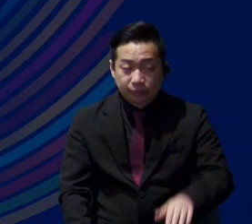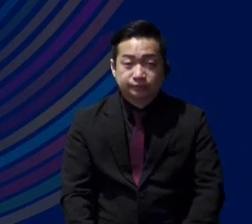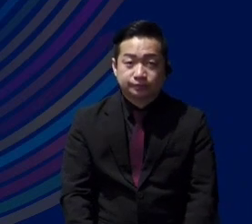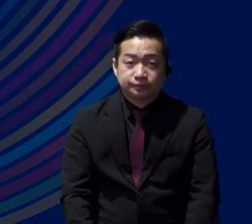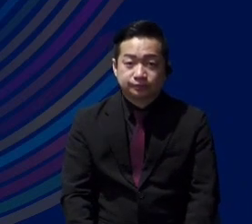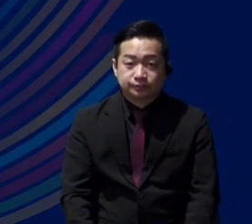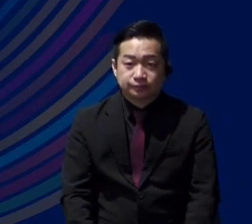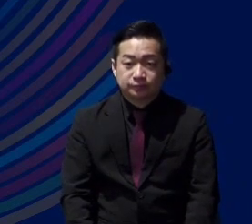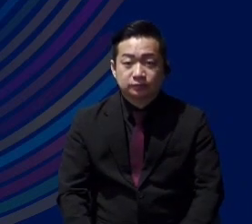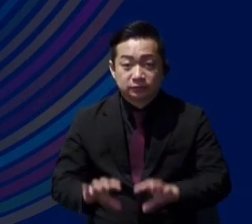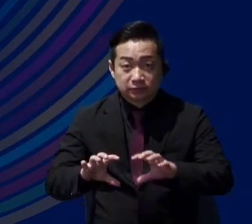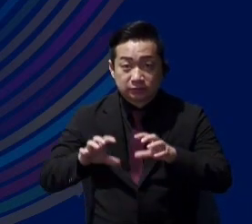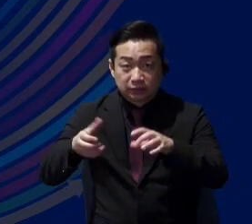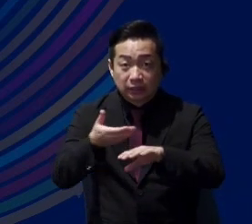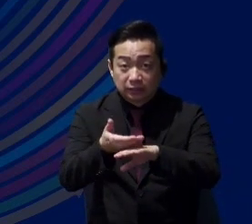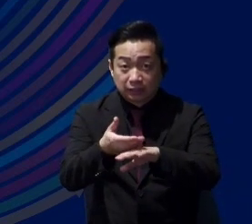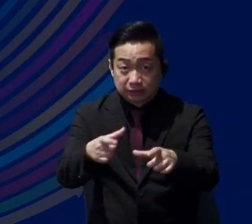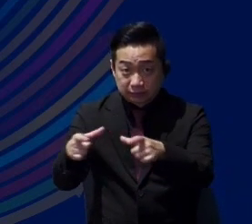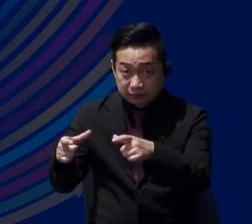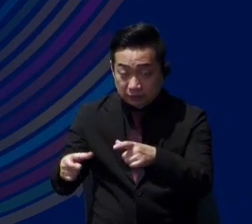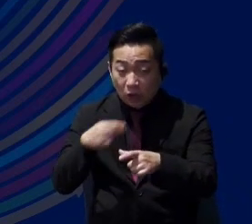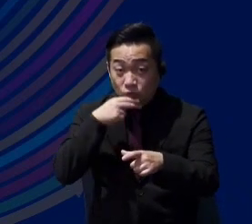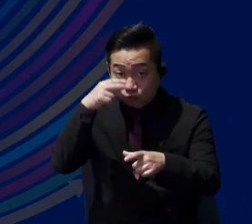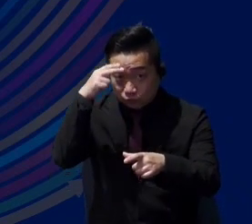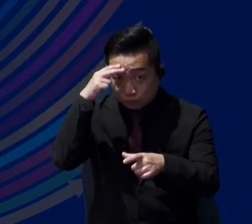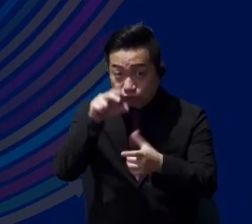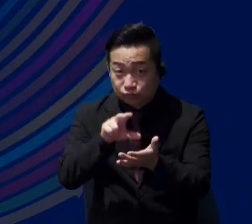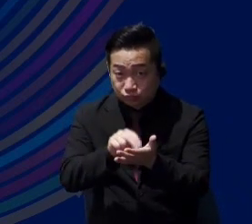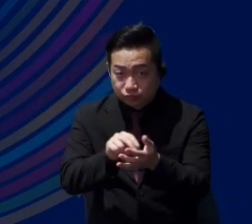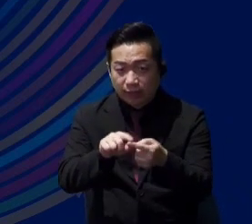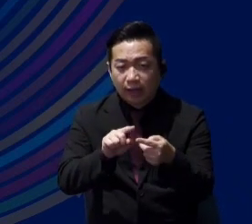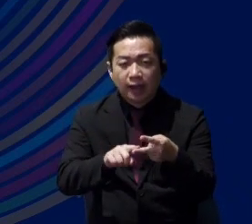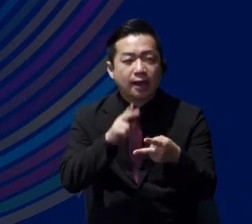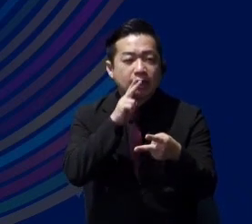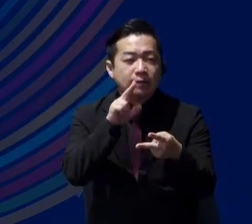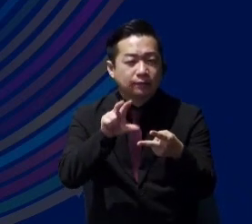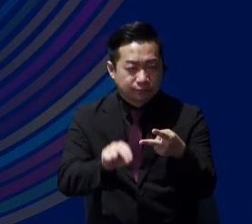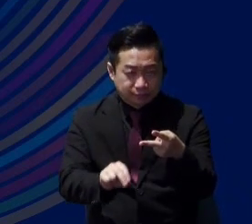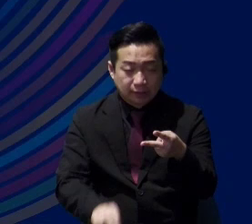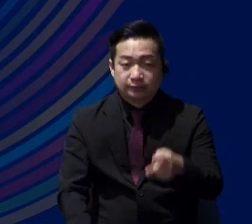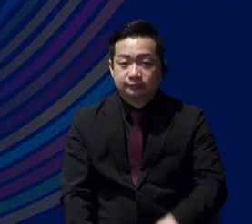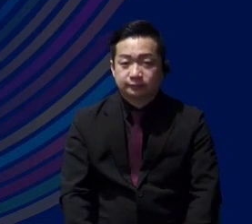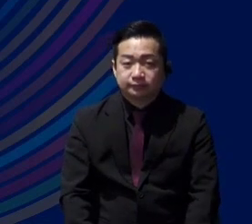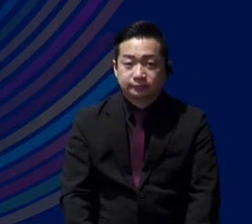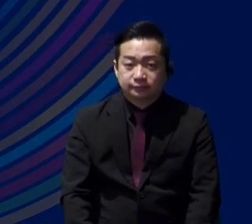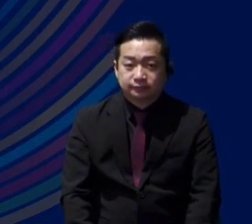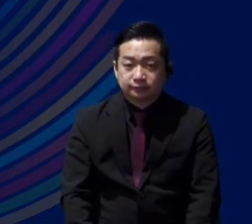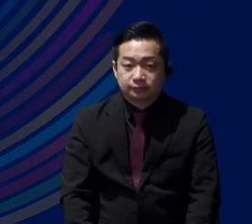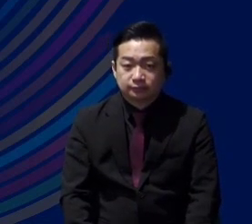and tobacco is the big problem in